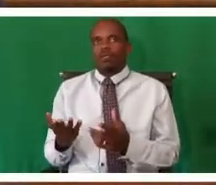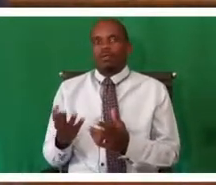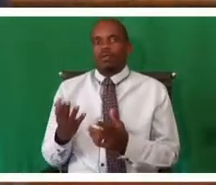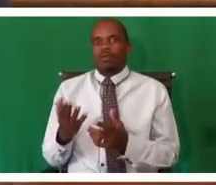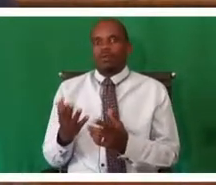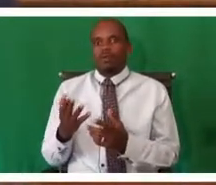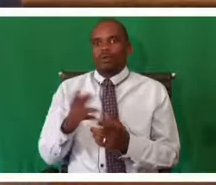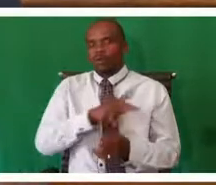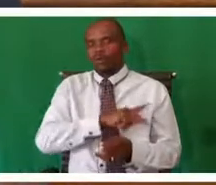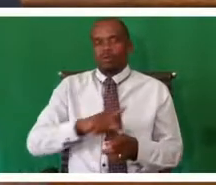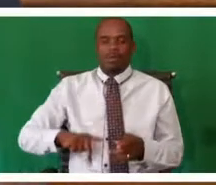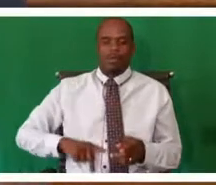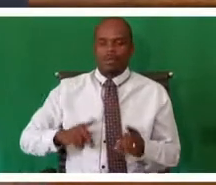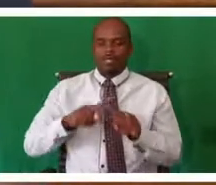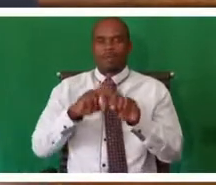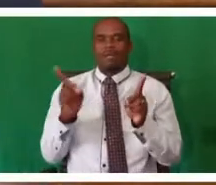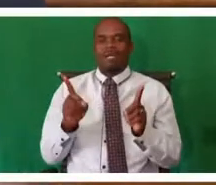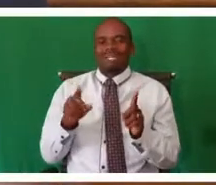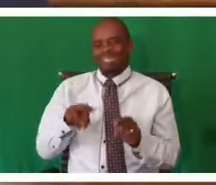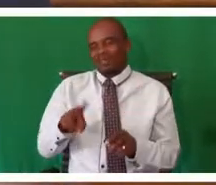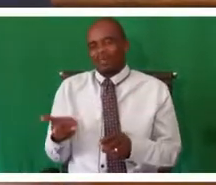others are still waiting